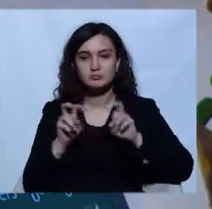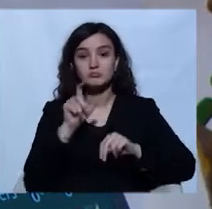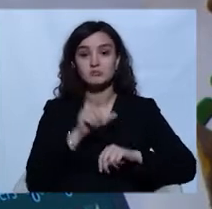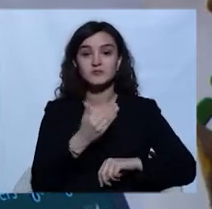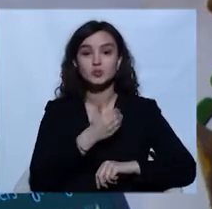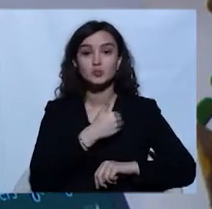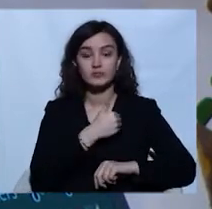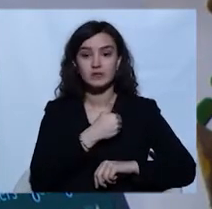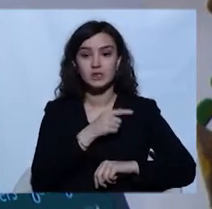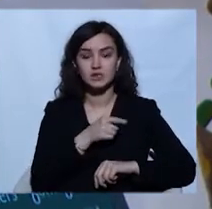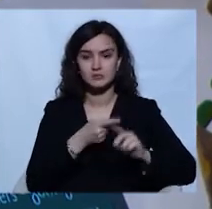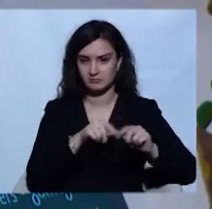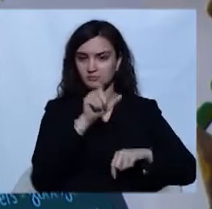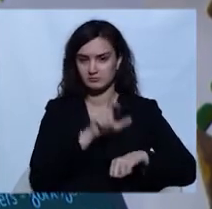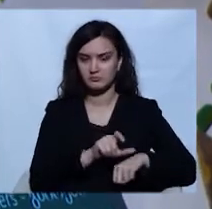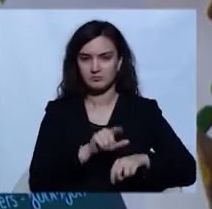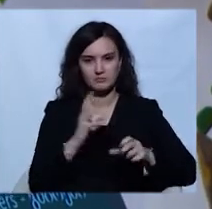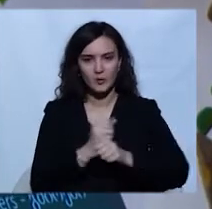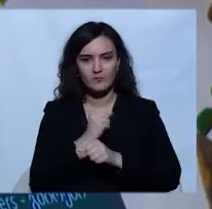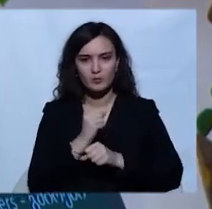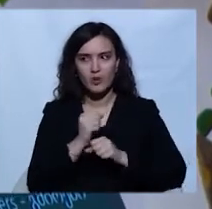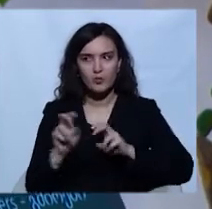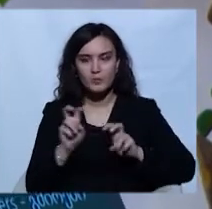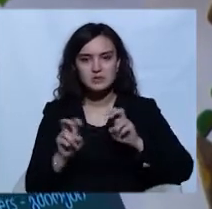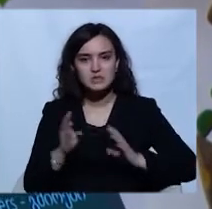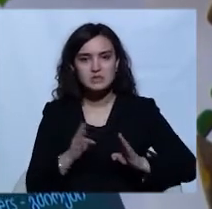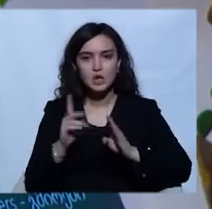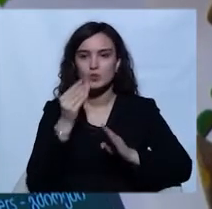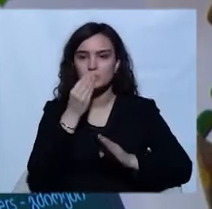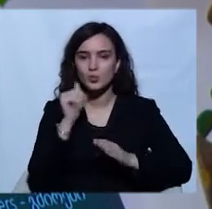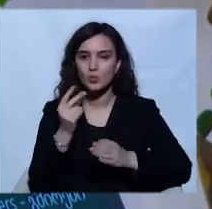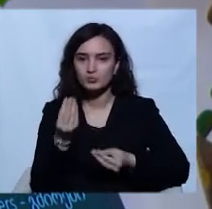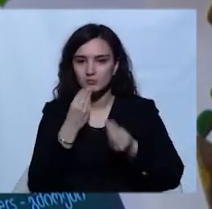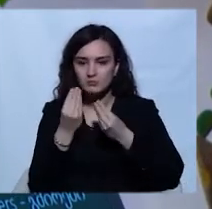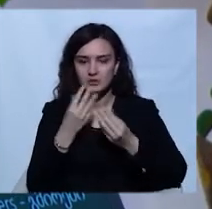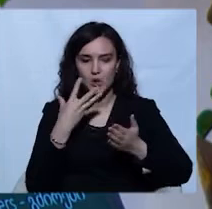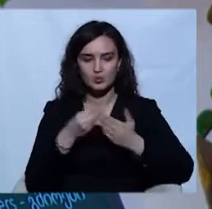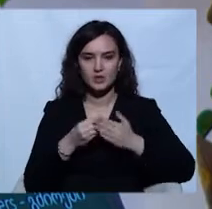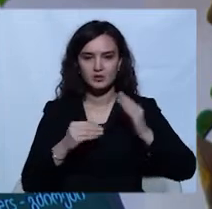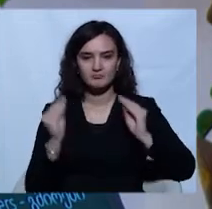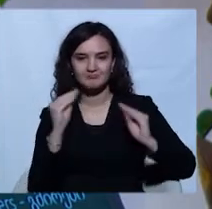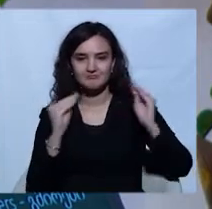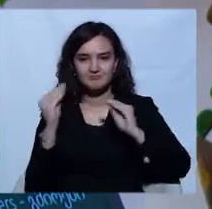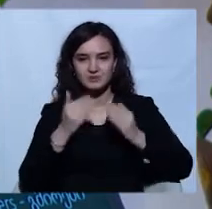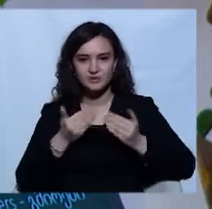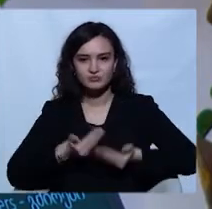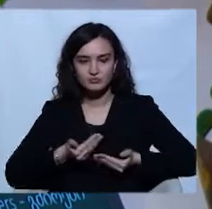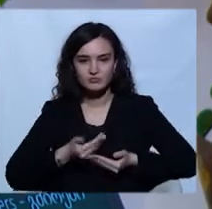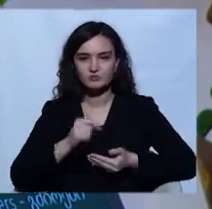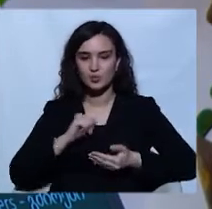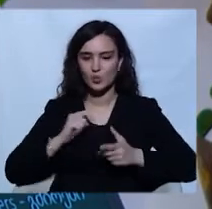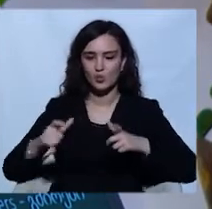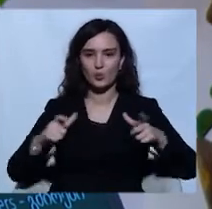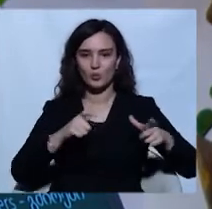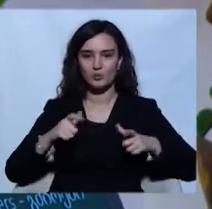man. He finds ways to get food. He builds a ship for himself. He organizes the island.